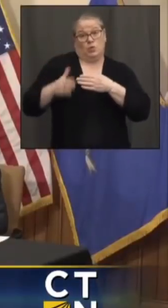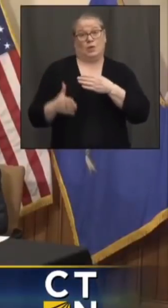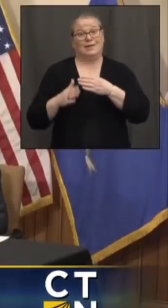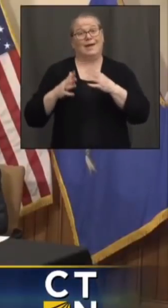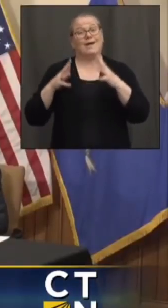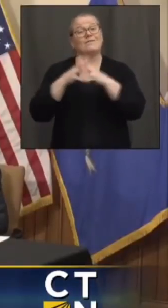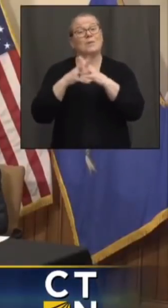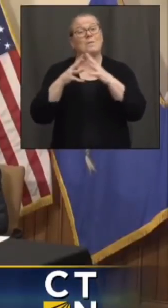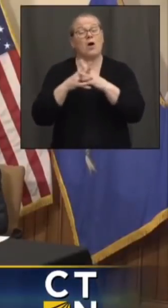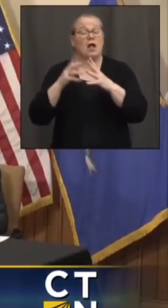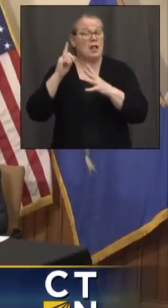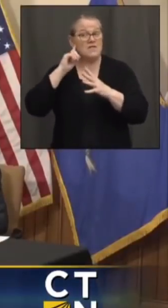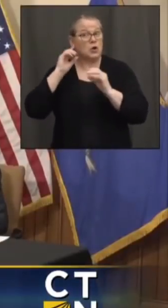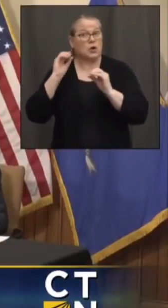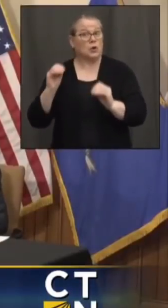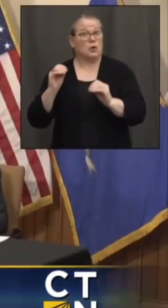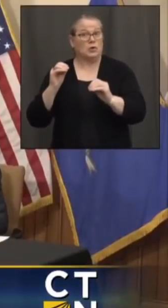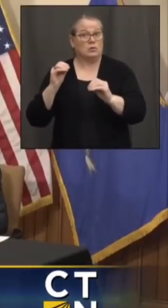everybody.